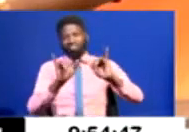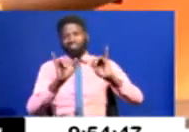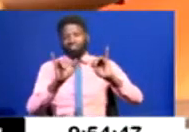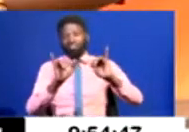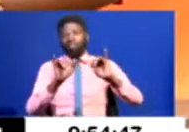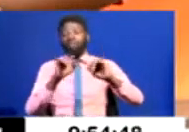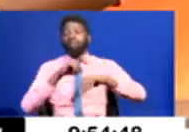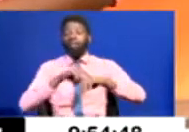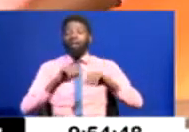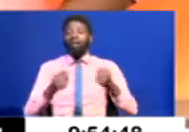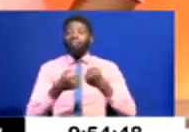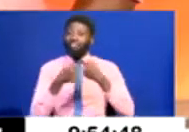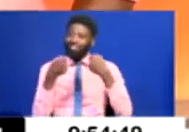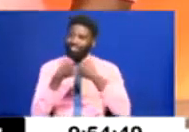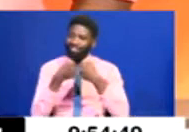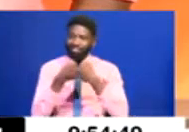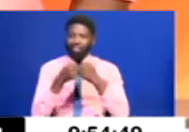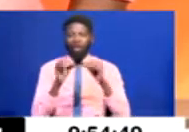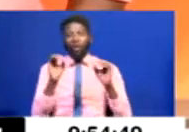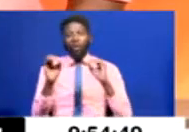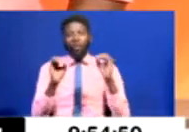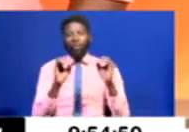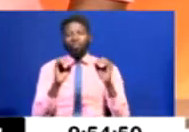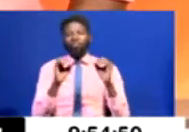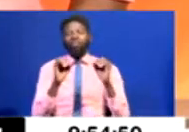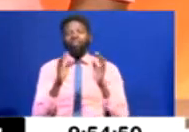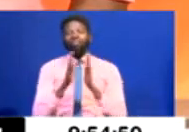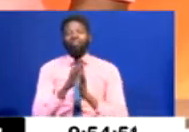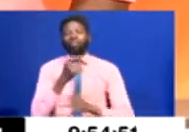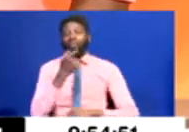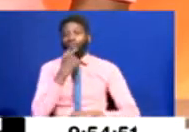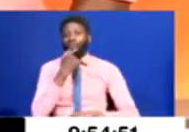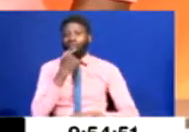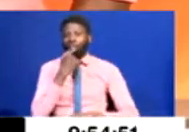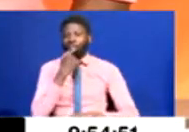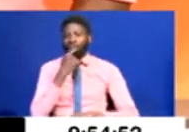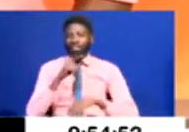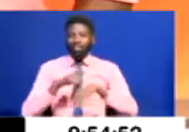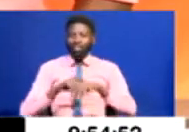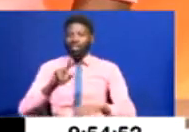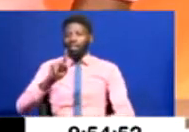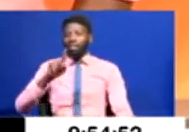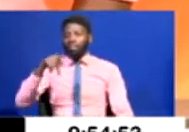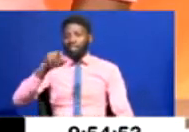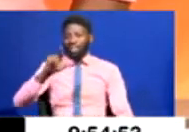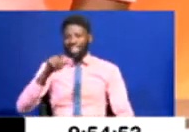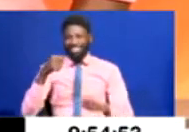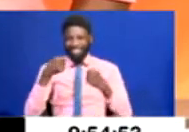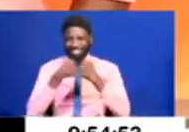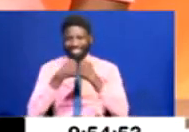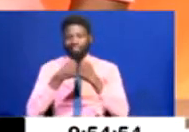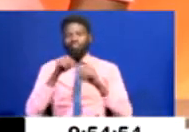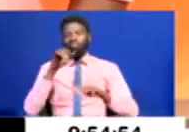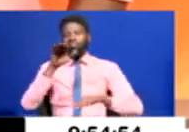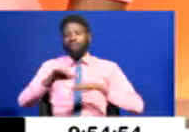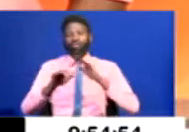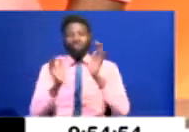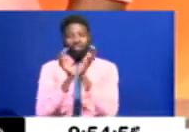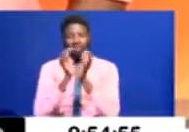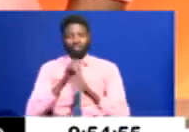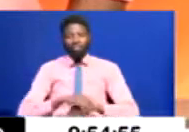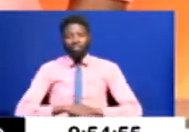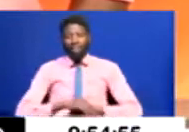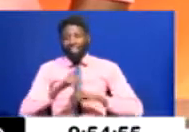draw against Gor Mahia in a thrilling Kenya Premier League match played at the Nyayo National Stadium. Meanwhile, Kakamega Homeboyz